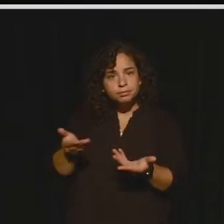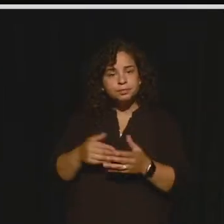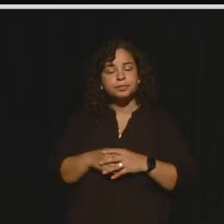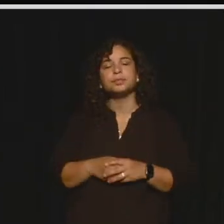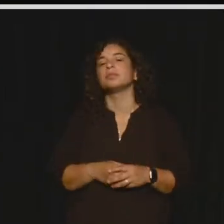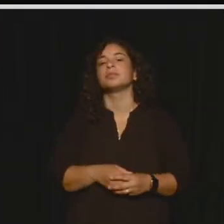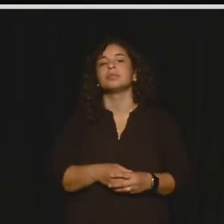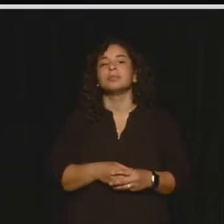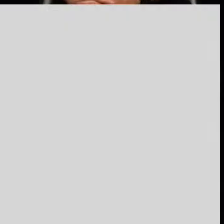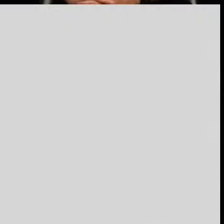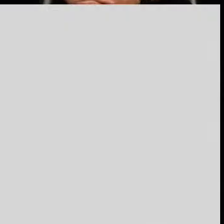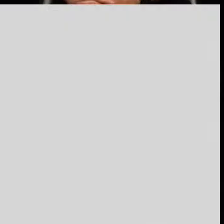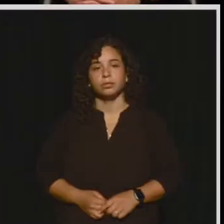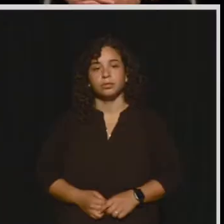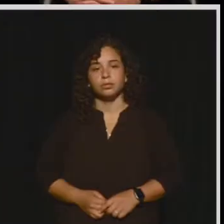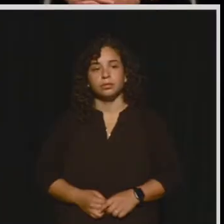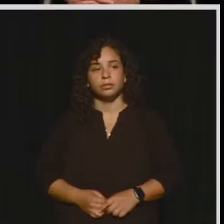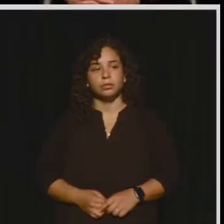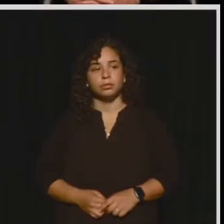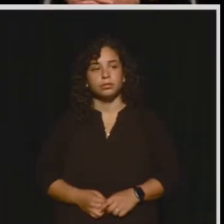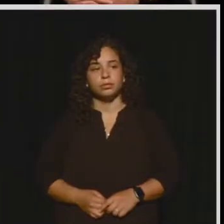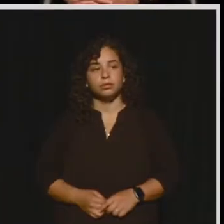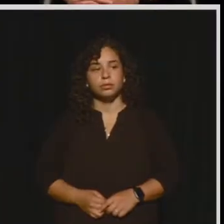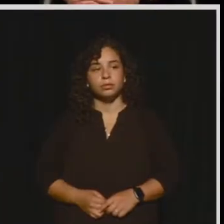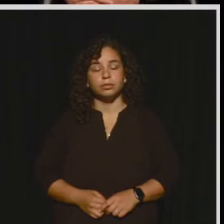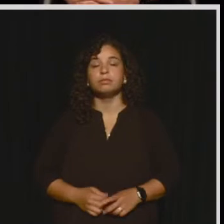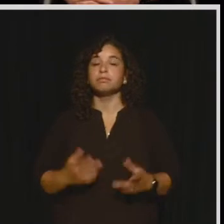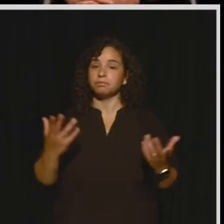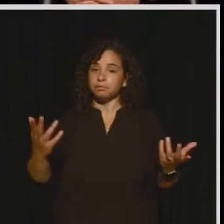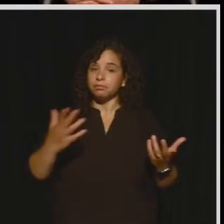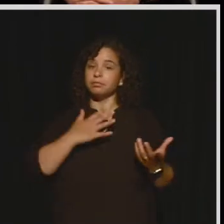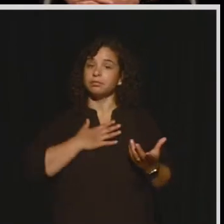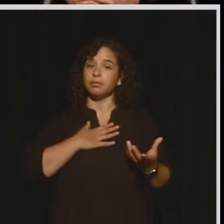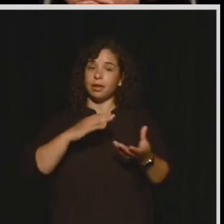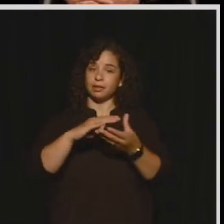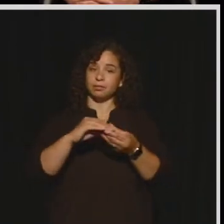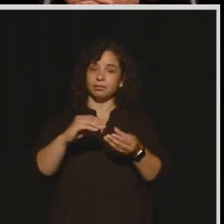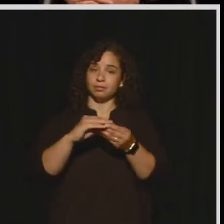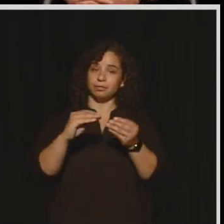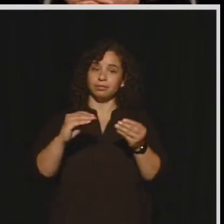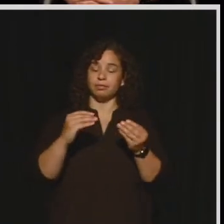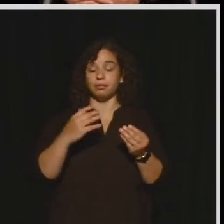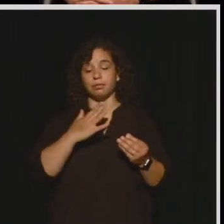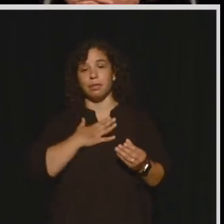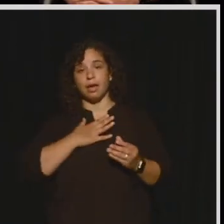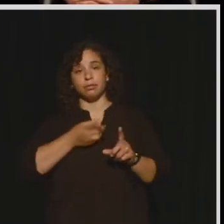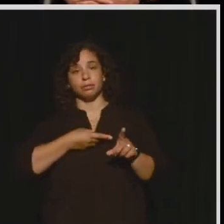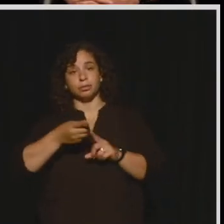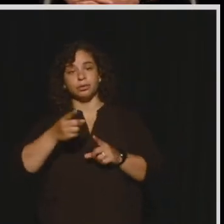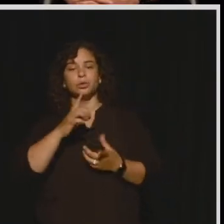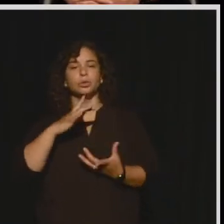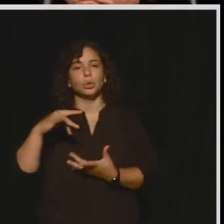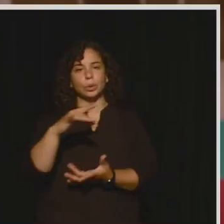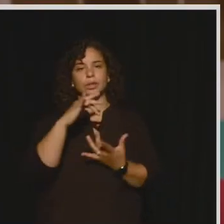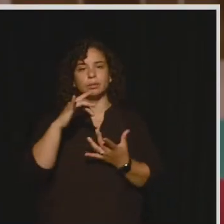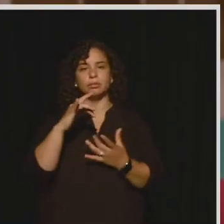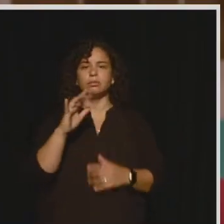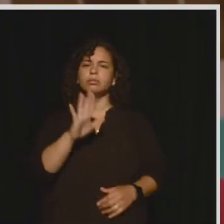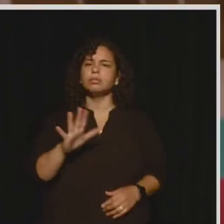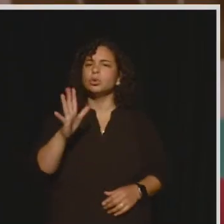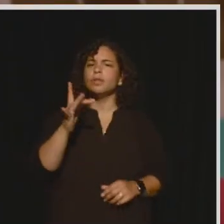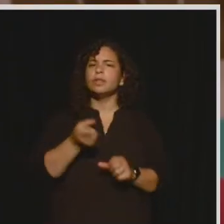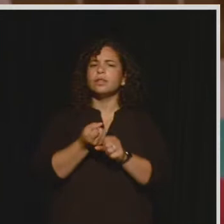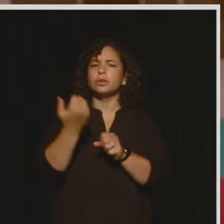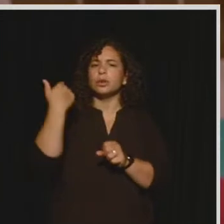us a little bit more about you. As my bio said, my background's in tourism, and about 25 years ago, I started getting involved in the